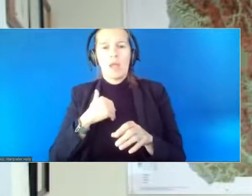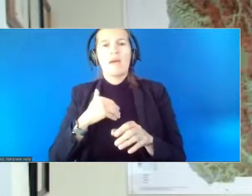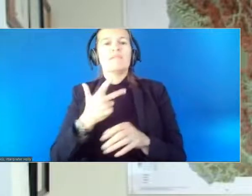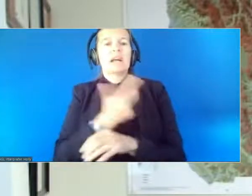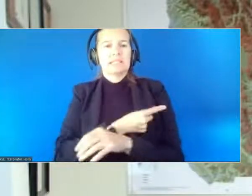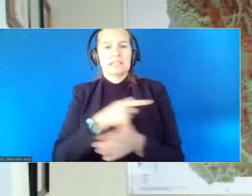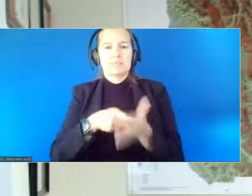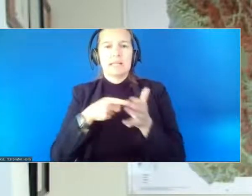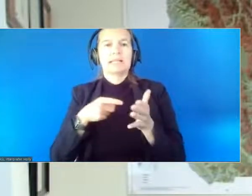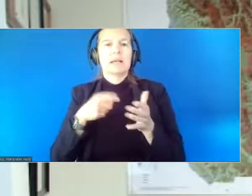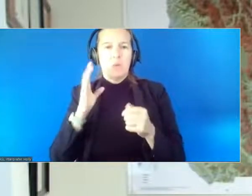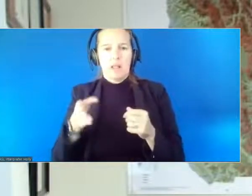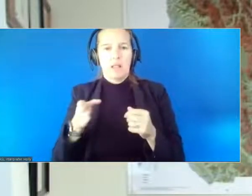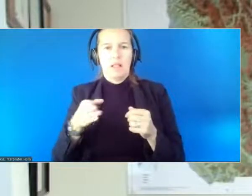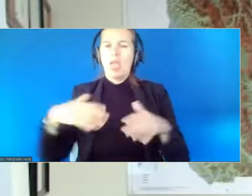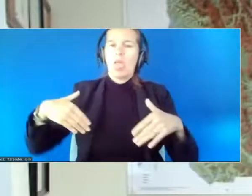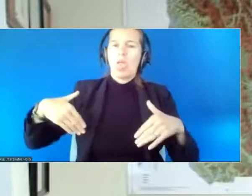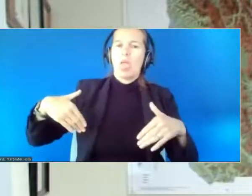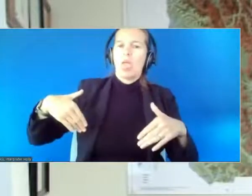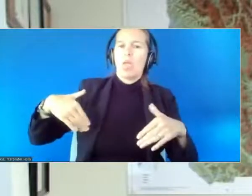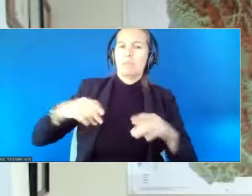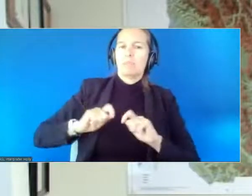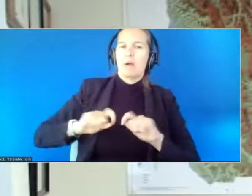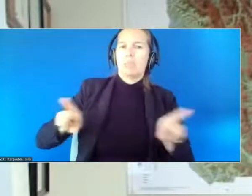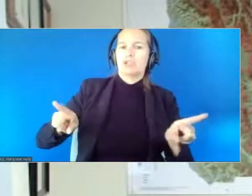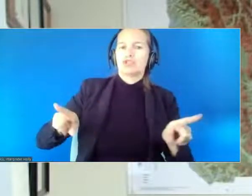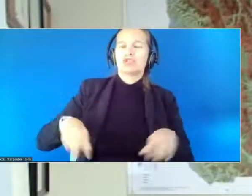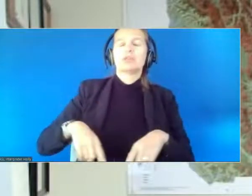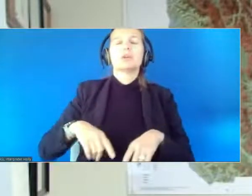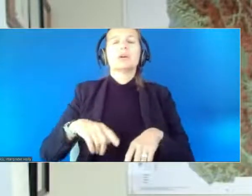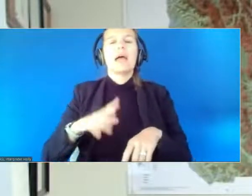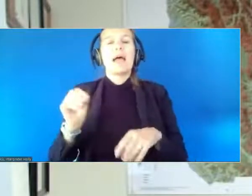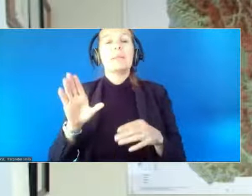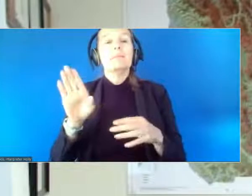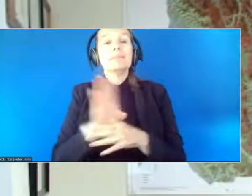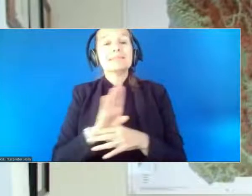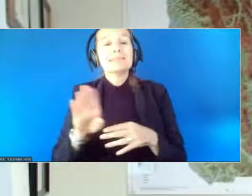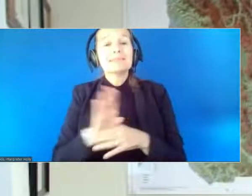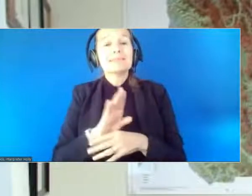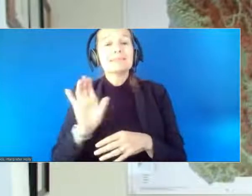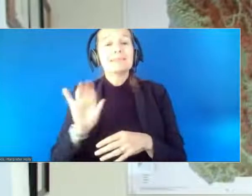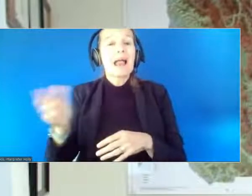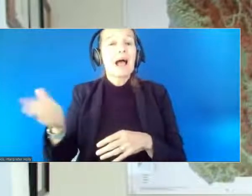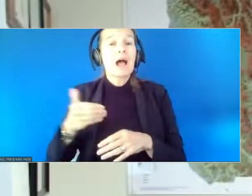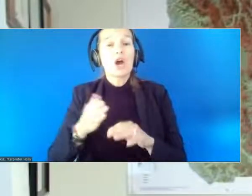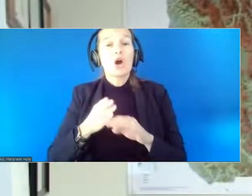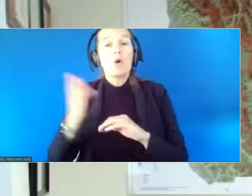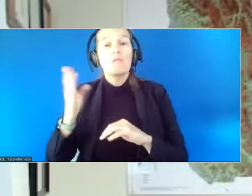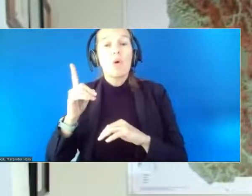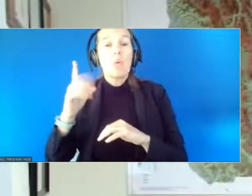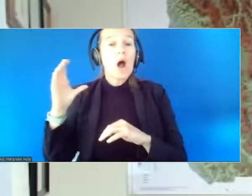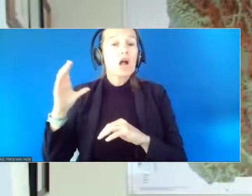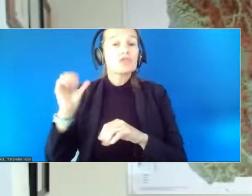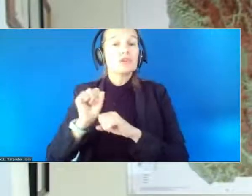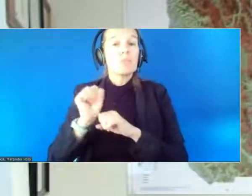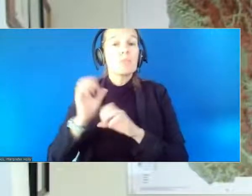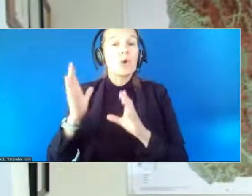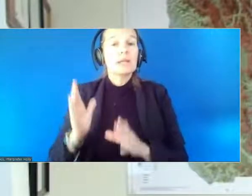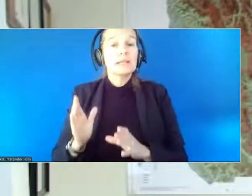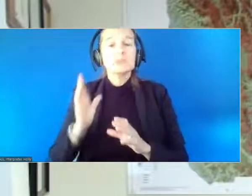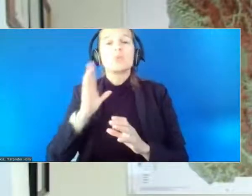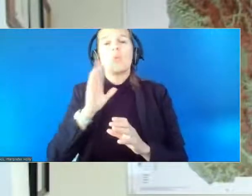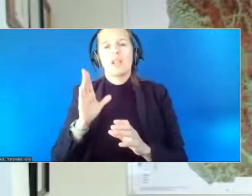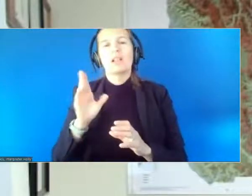that's been published yet. And that also businesses that employ more than 100 employees will be required